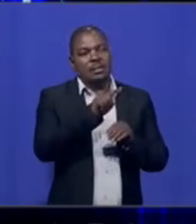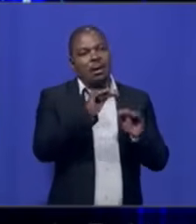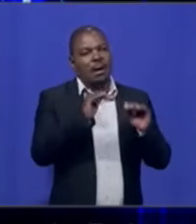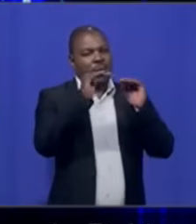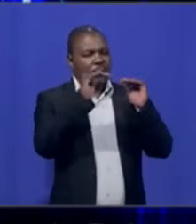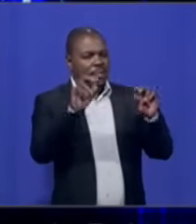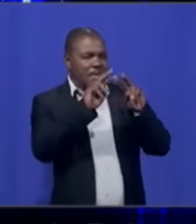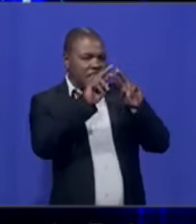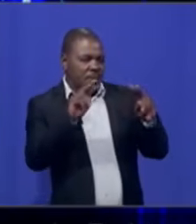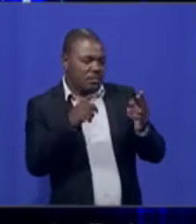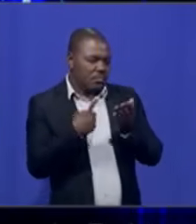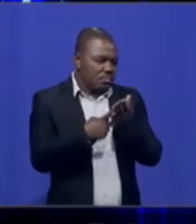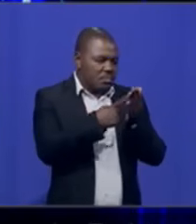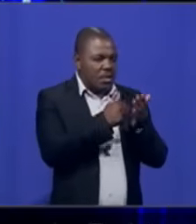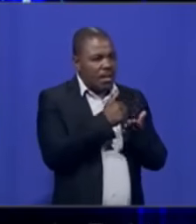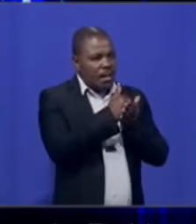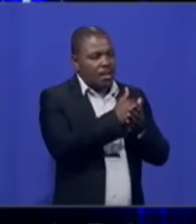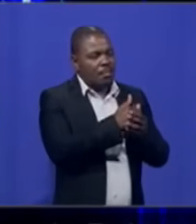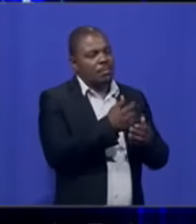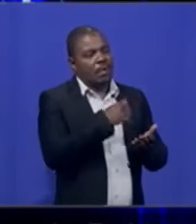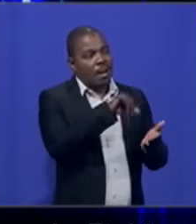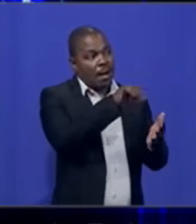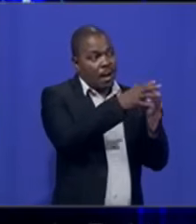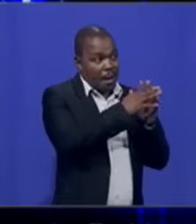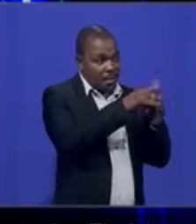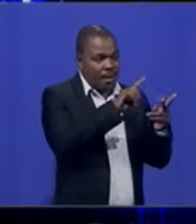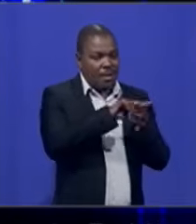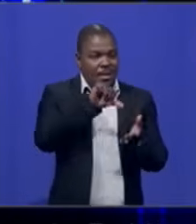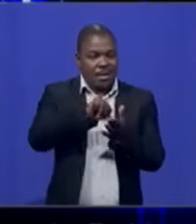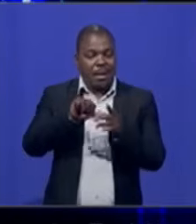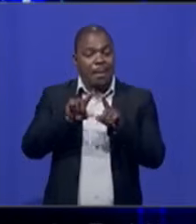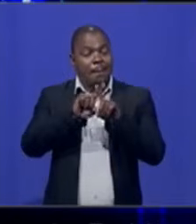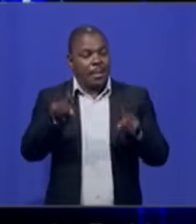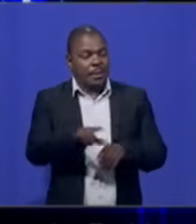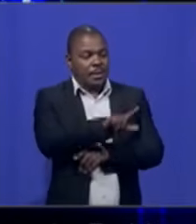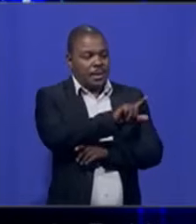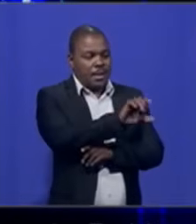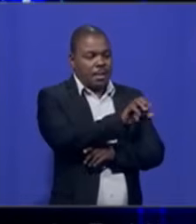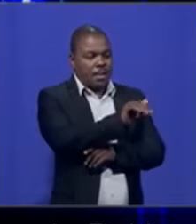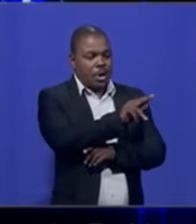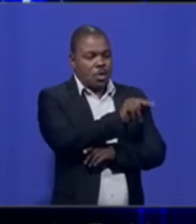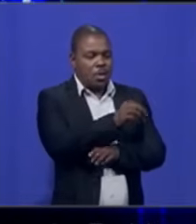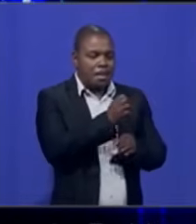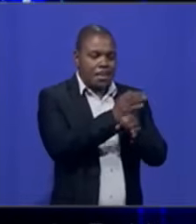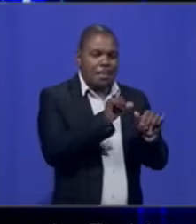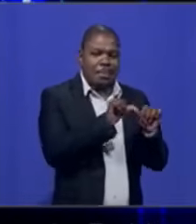tsa khotso bakeng tsa Amerika le Iran, empa ditlhaselo tsa Lebanon di ntse di tswela pele.